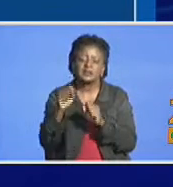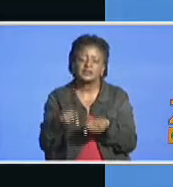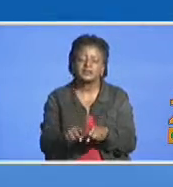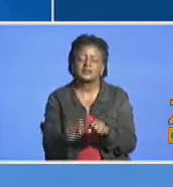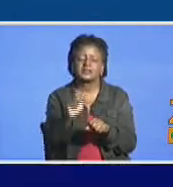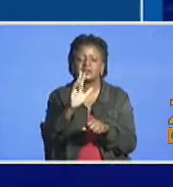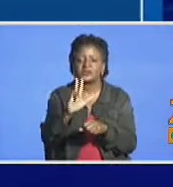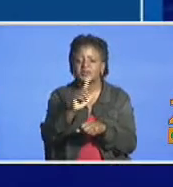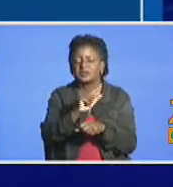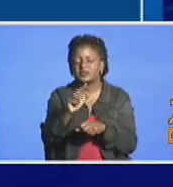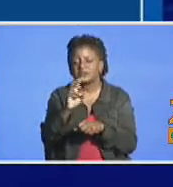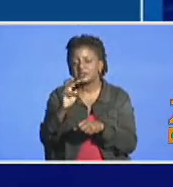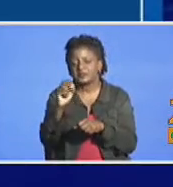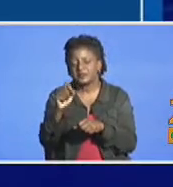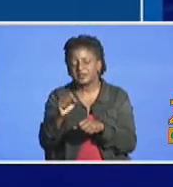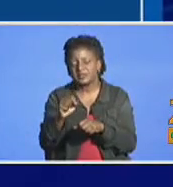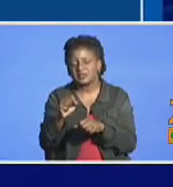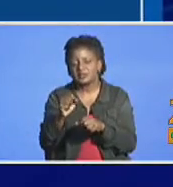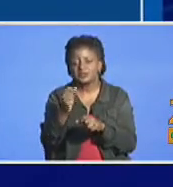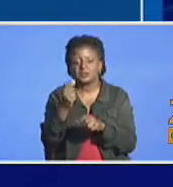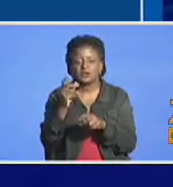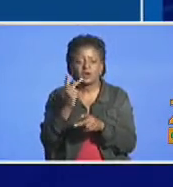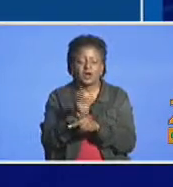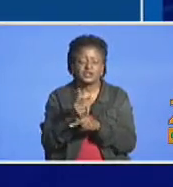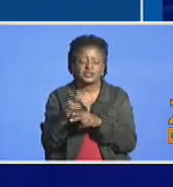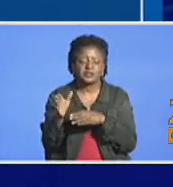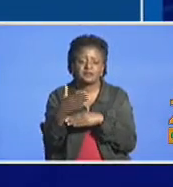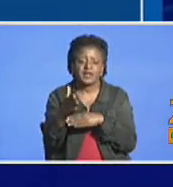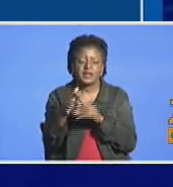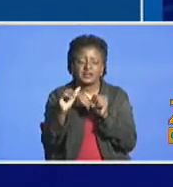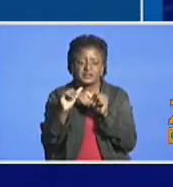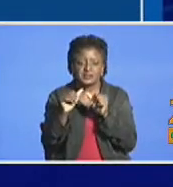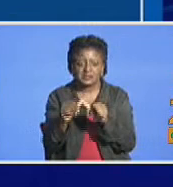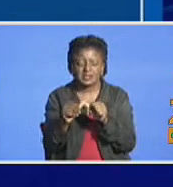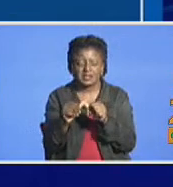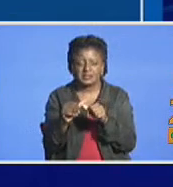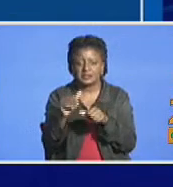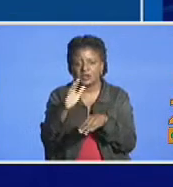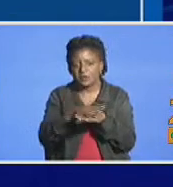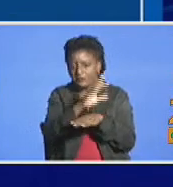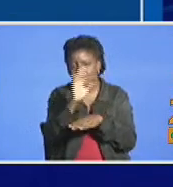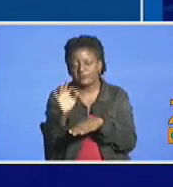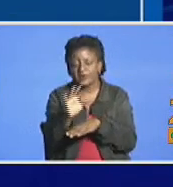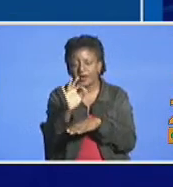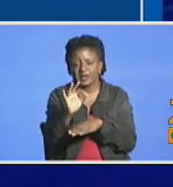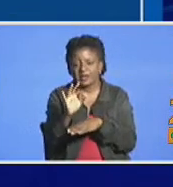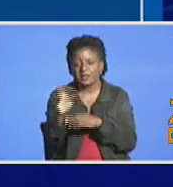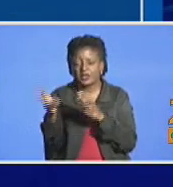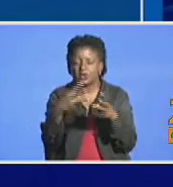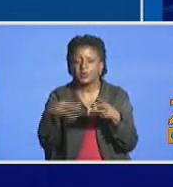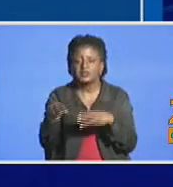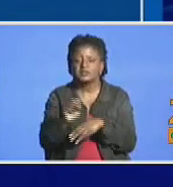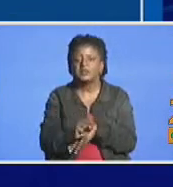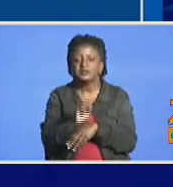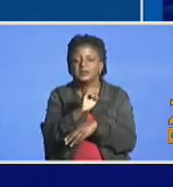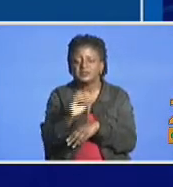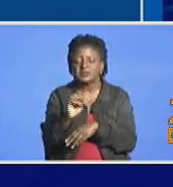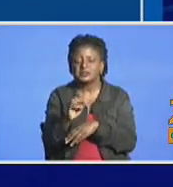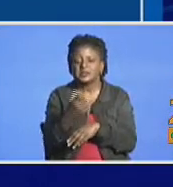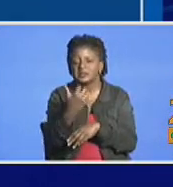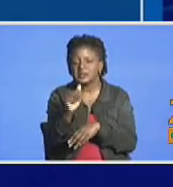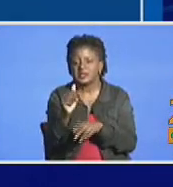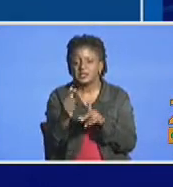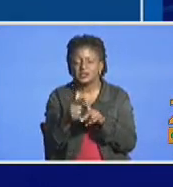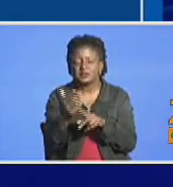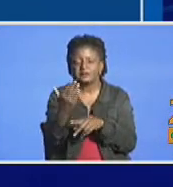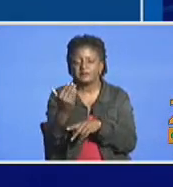the caution flags for you. And then as we head into Friday in the northwestern central islands, winds southeast at 10 to 15 knots, wave height down